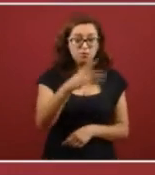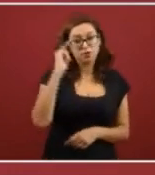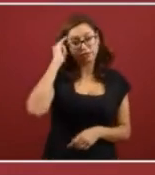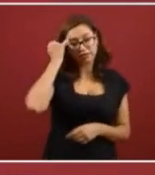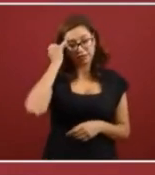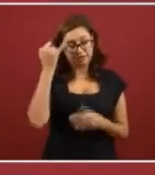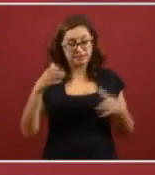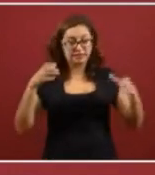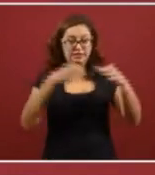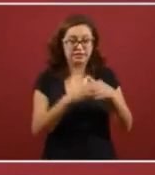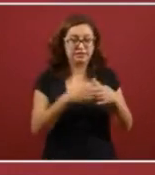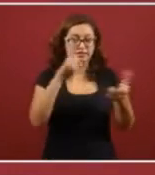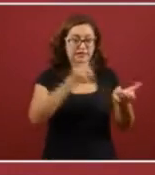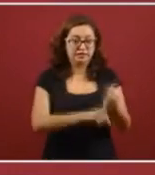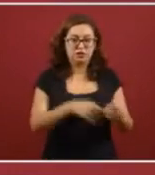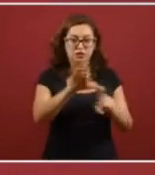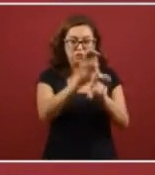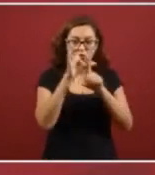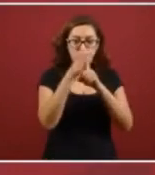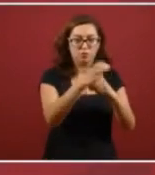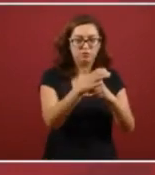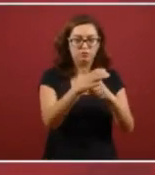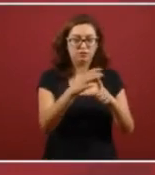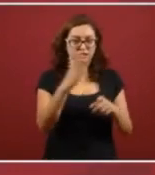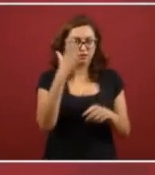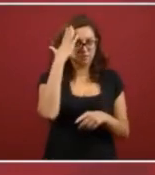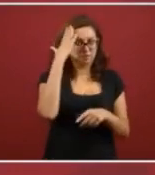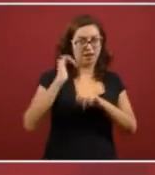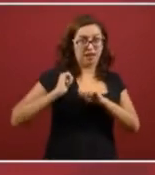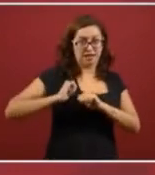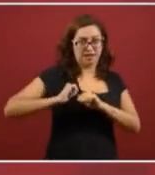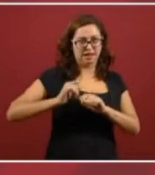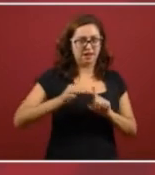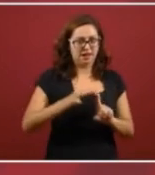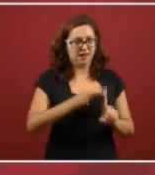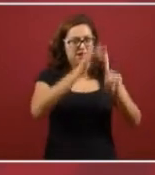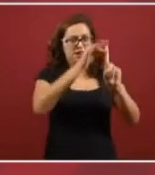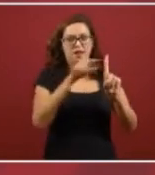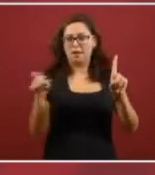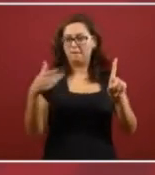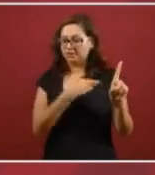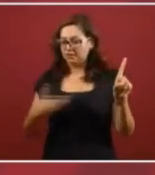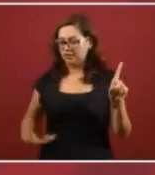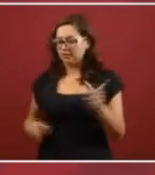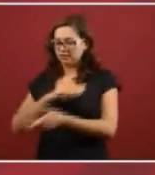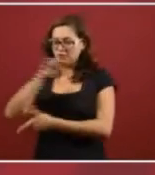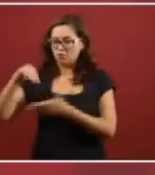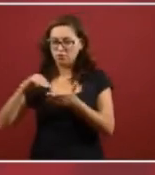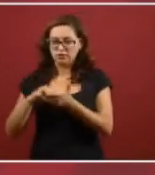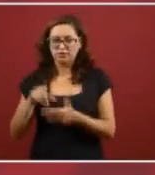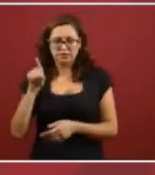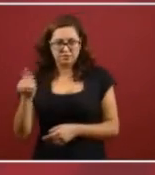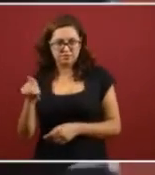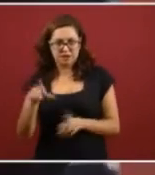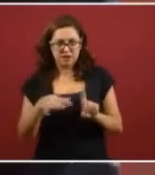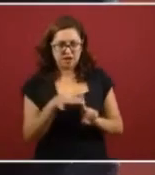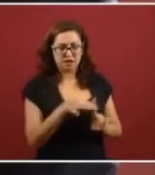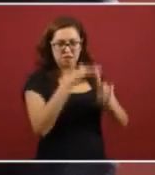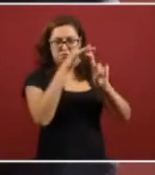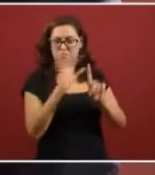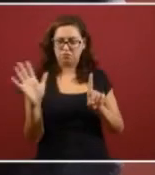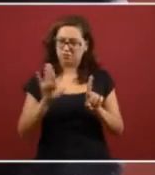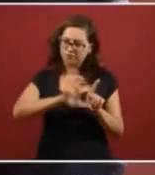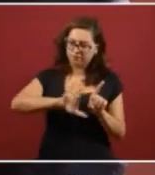would be, no were then called sectional committees. sino que se eligiera en